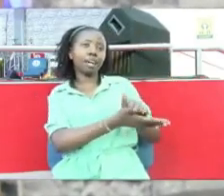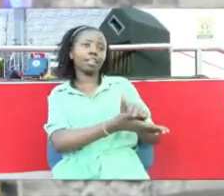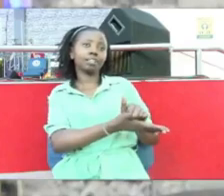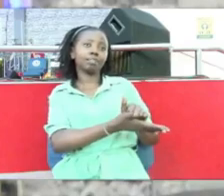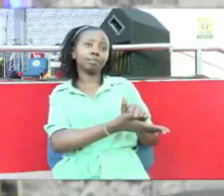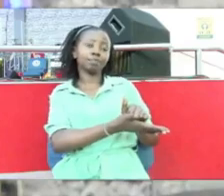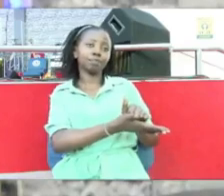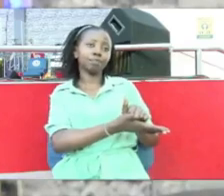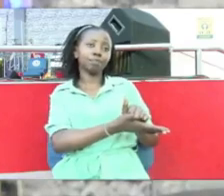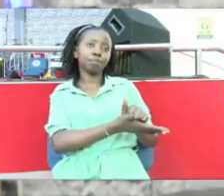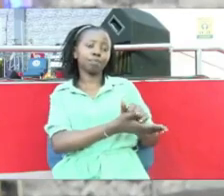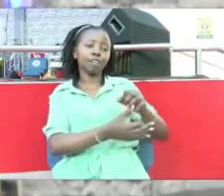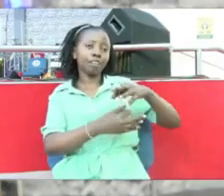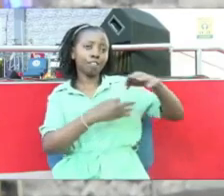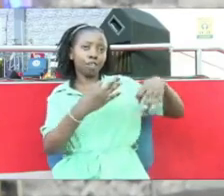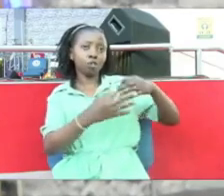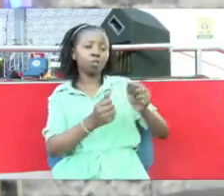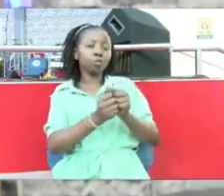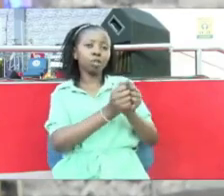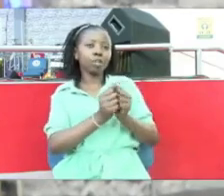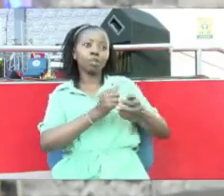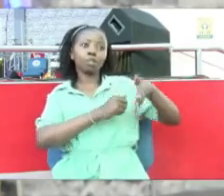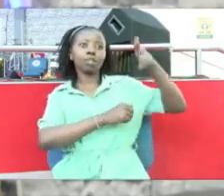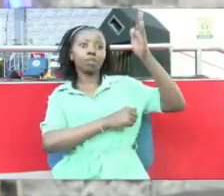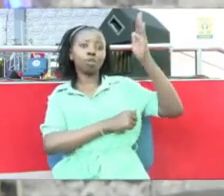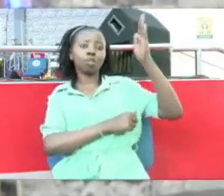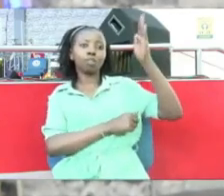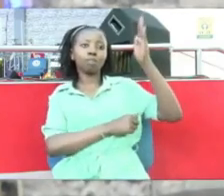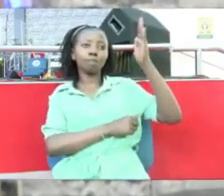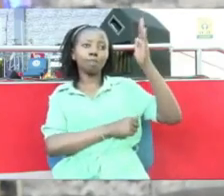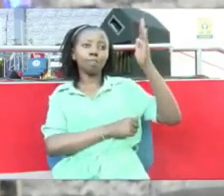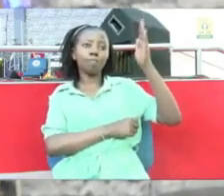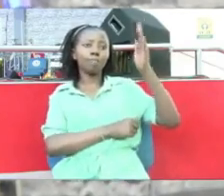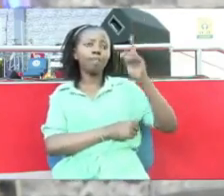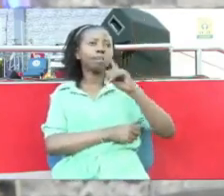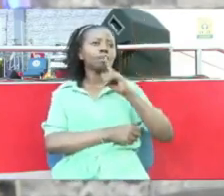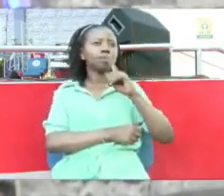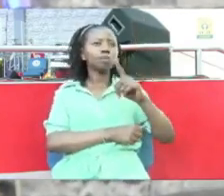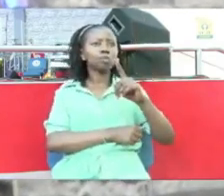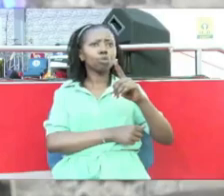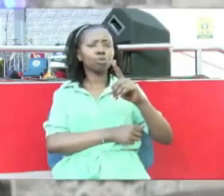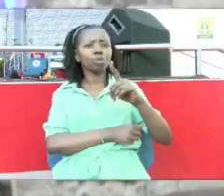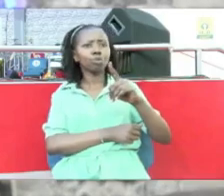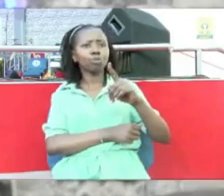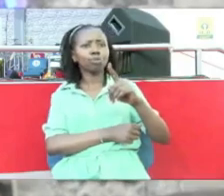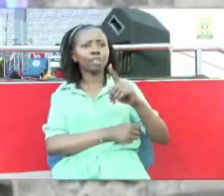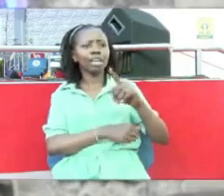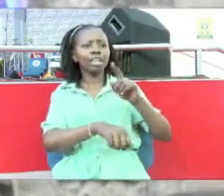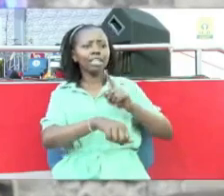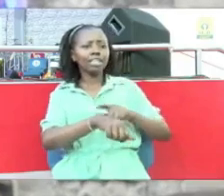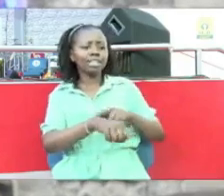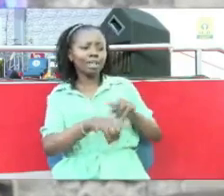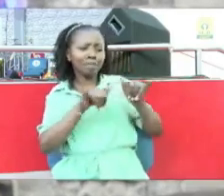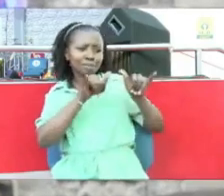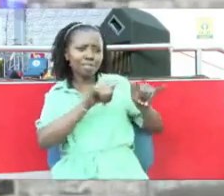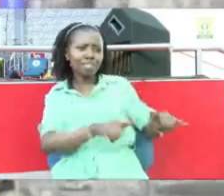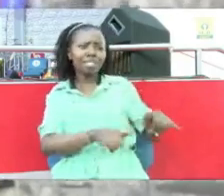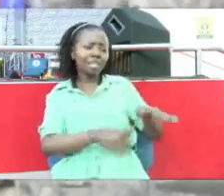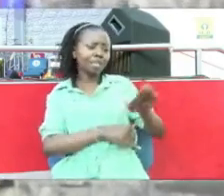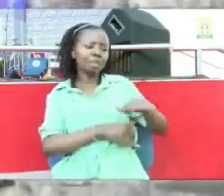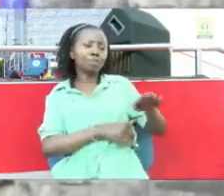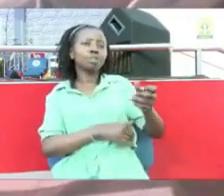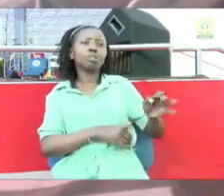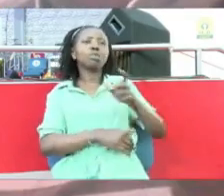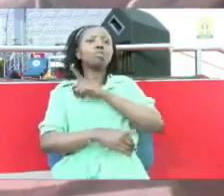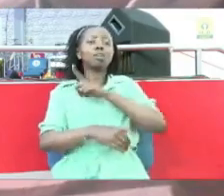kuangamiza Sodoma na Gomora aje bila kuambia Ibrahim. And so it was in the lingering in the presence of the Lord,